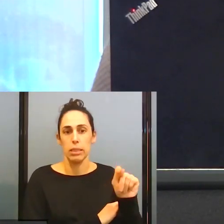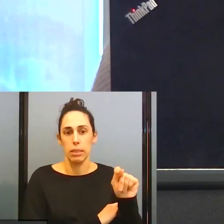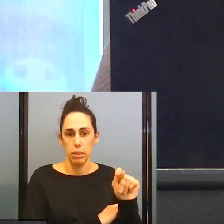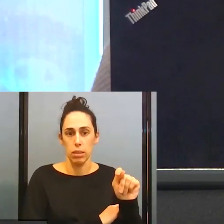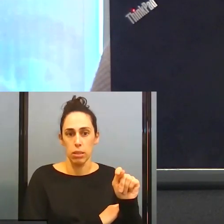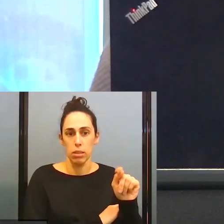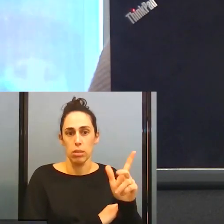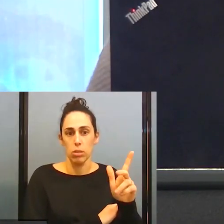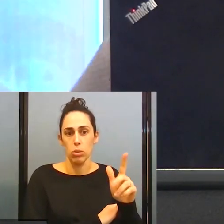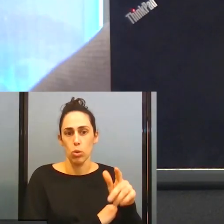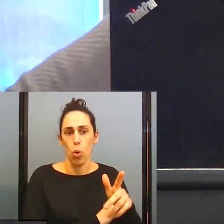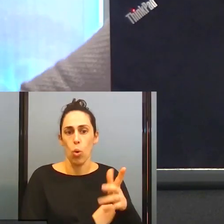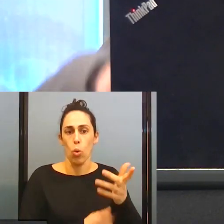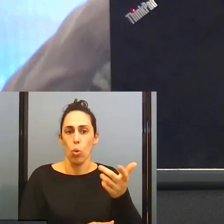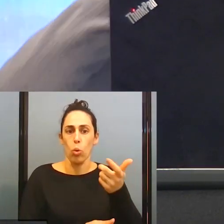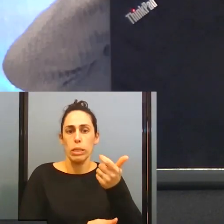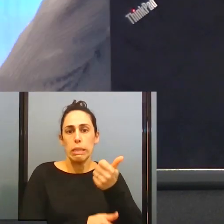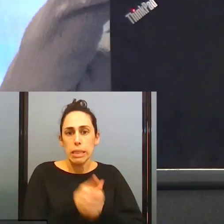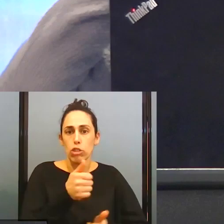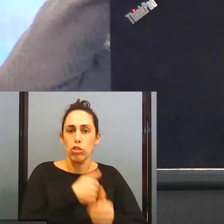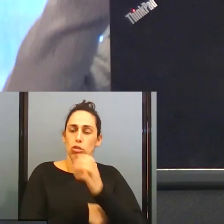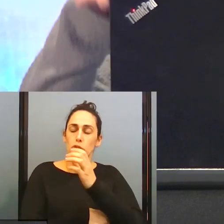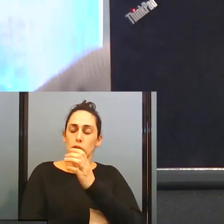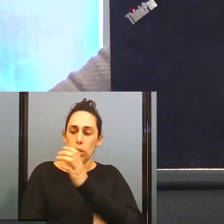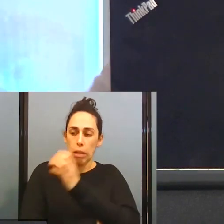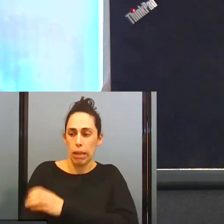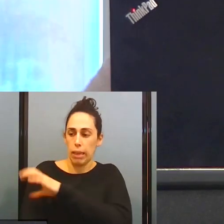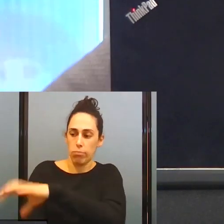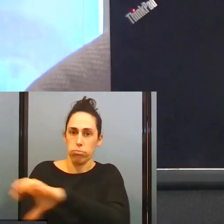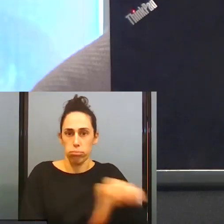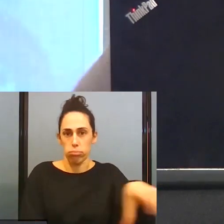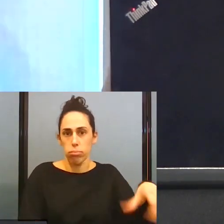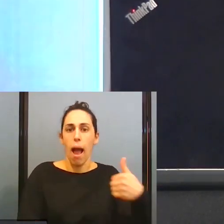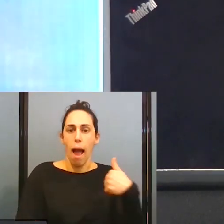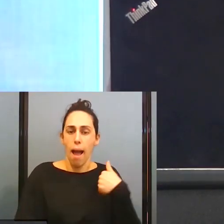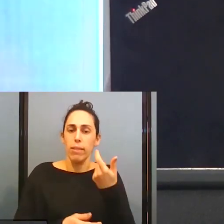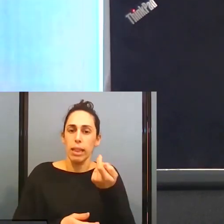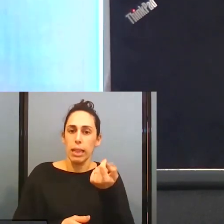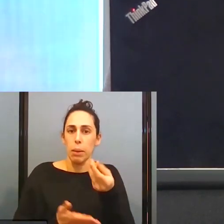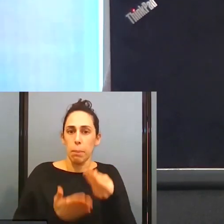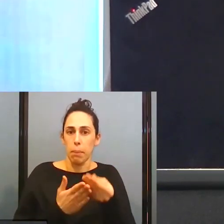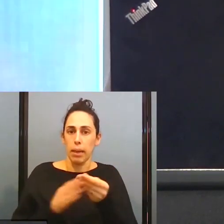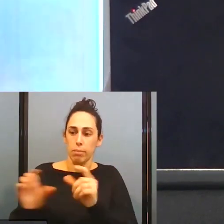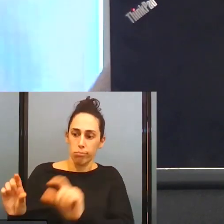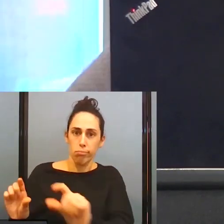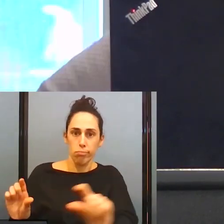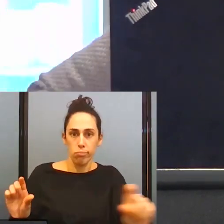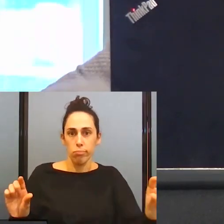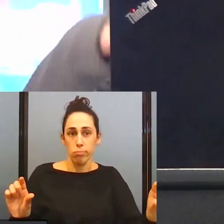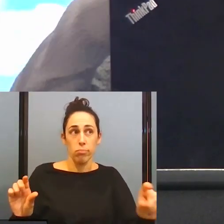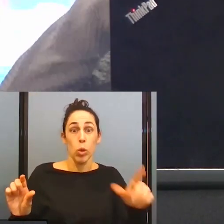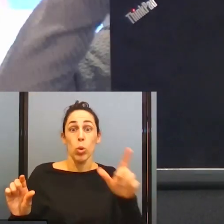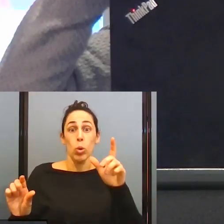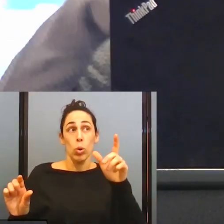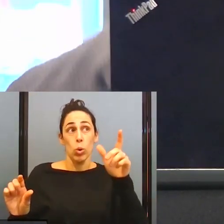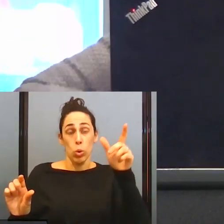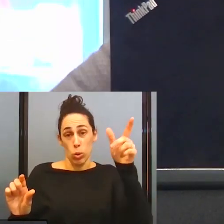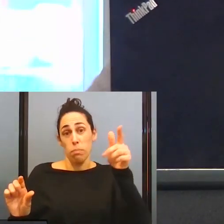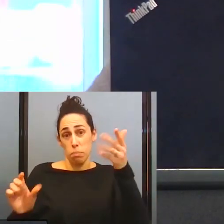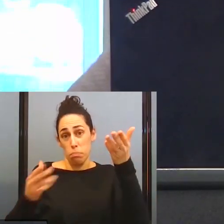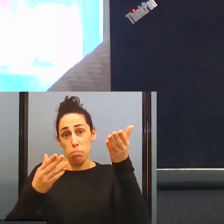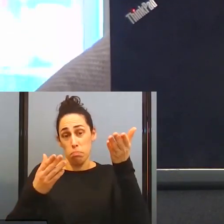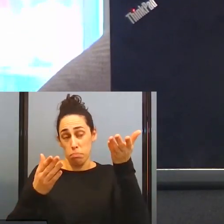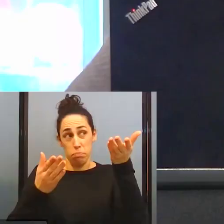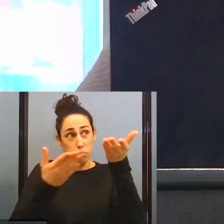has a special fund that's specifically through private donations that we save up, and